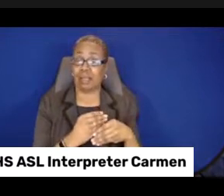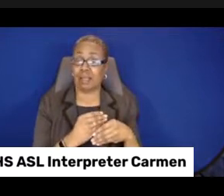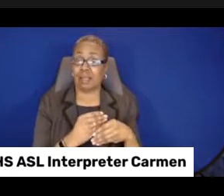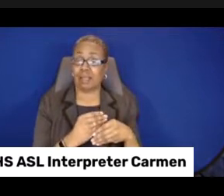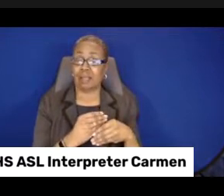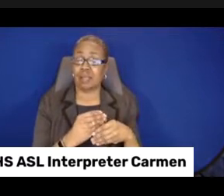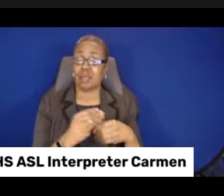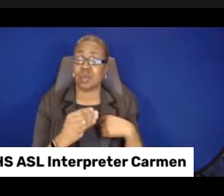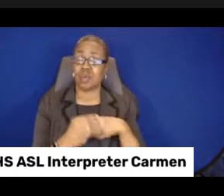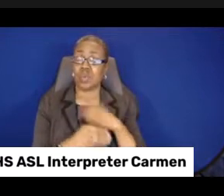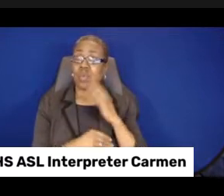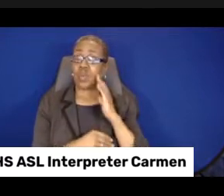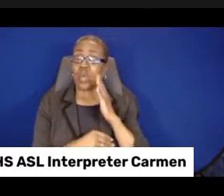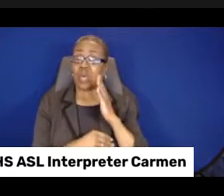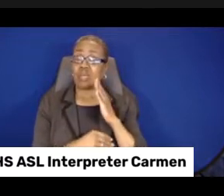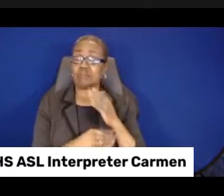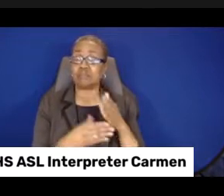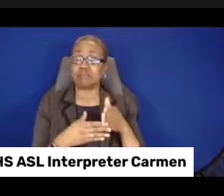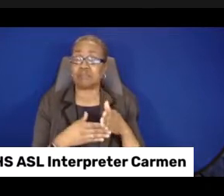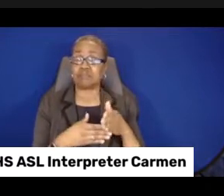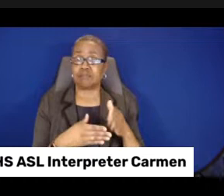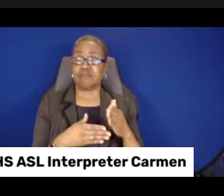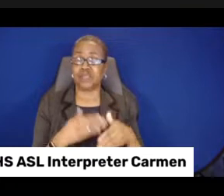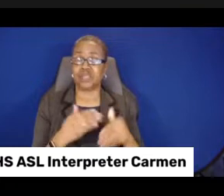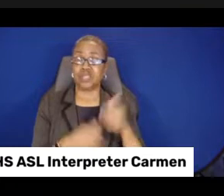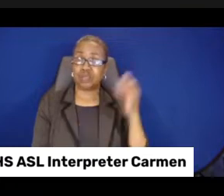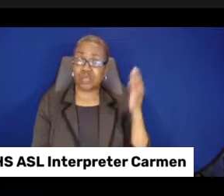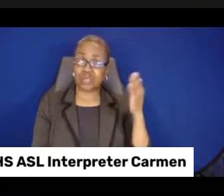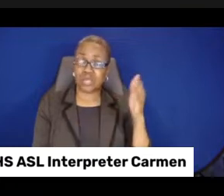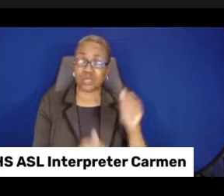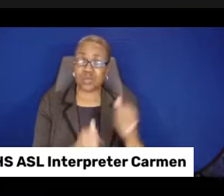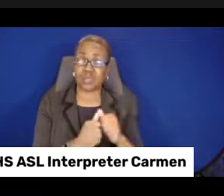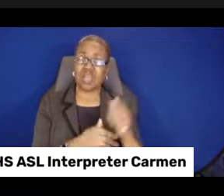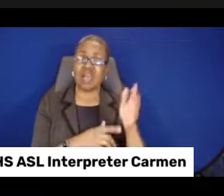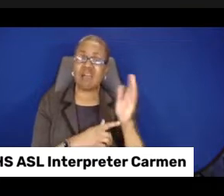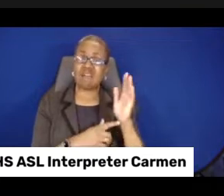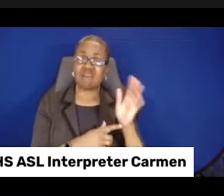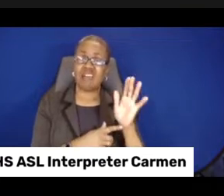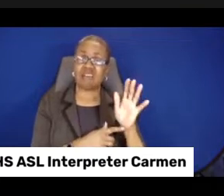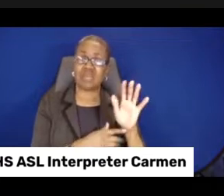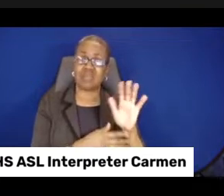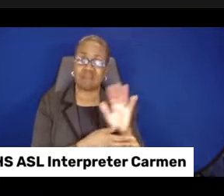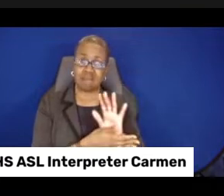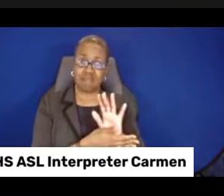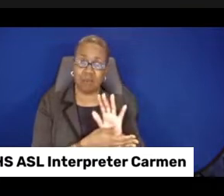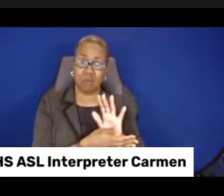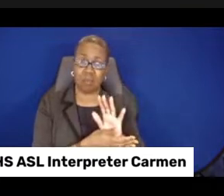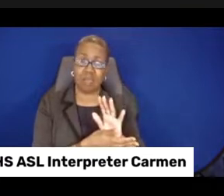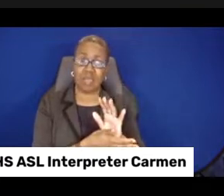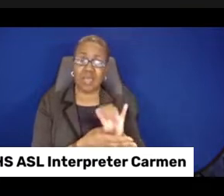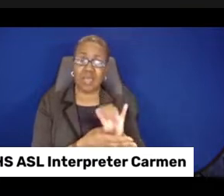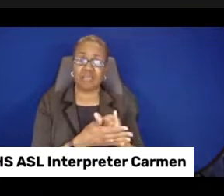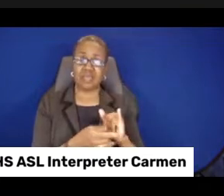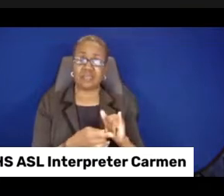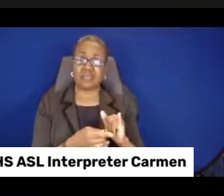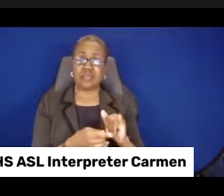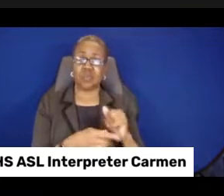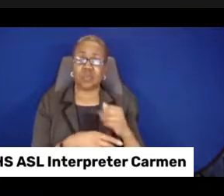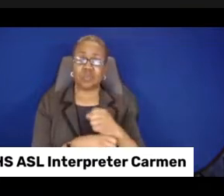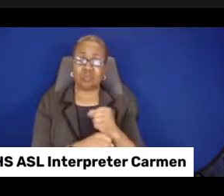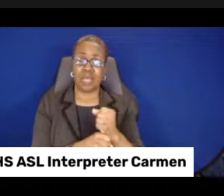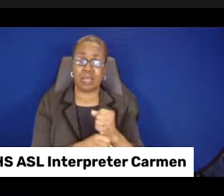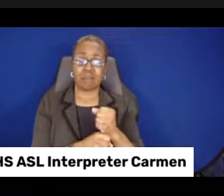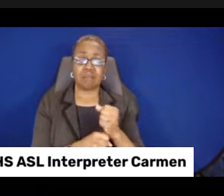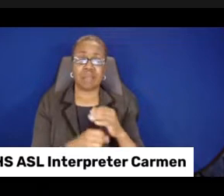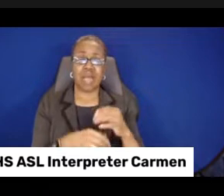that we will be finishing this presentation with a 5-minute film that was produced by the Field